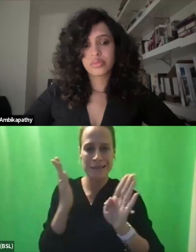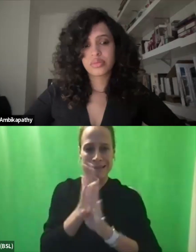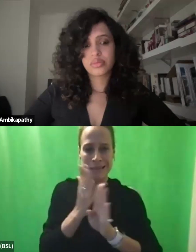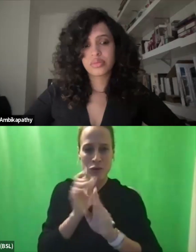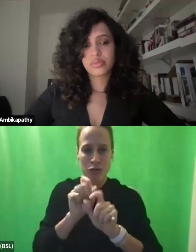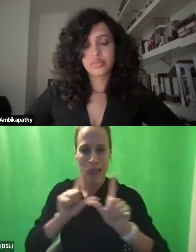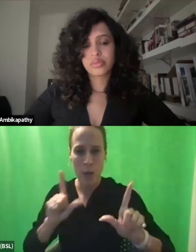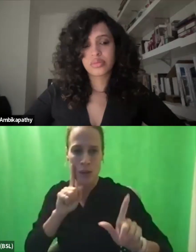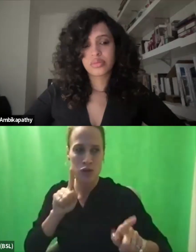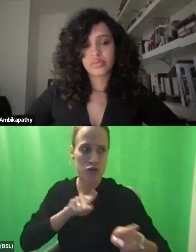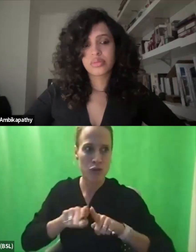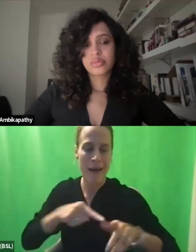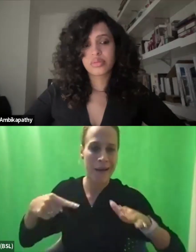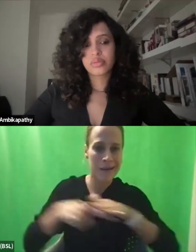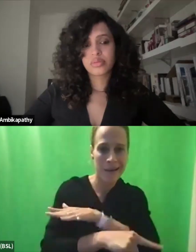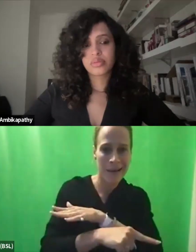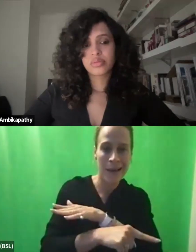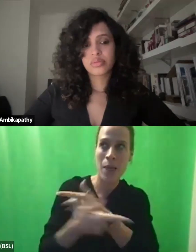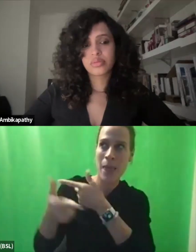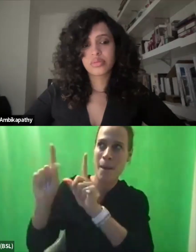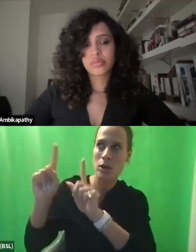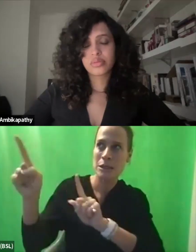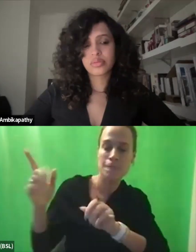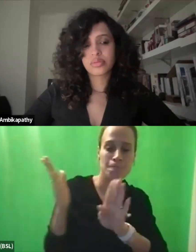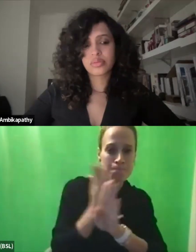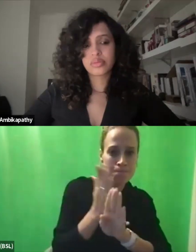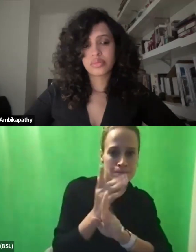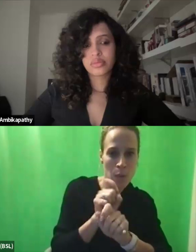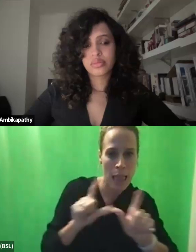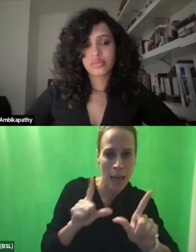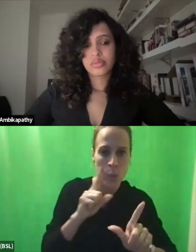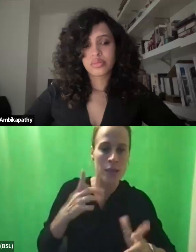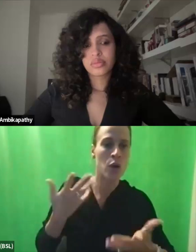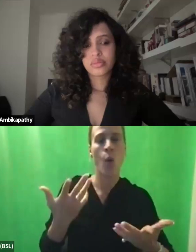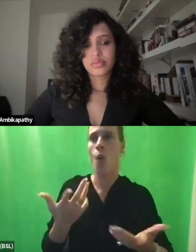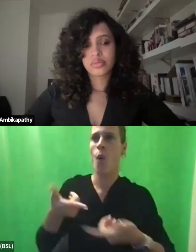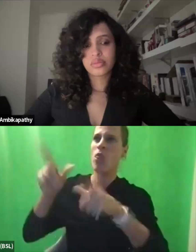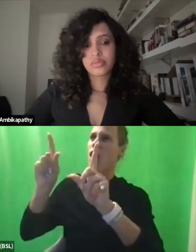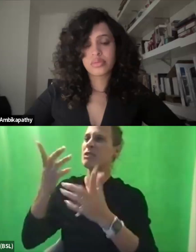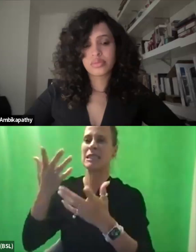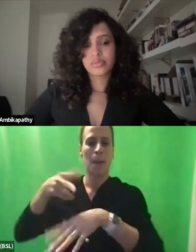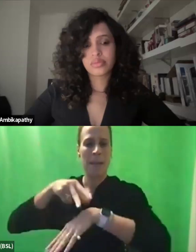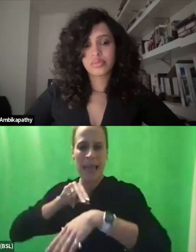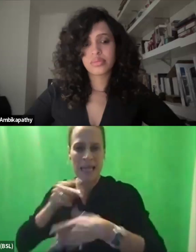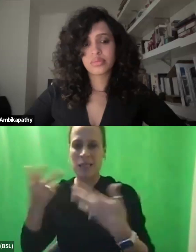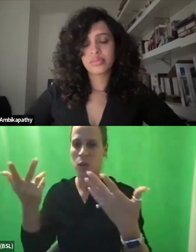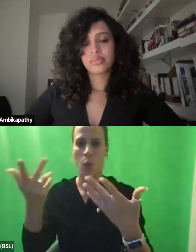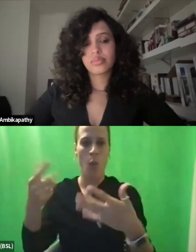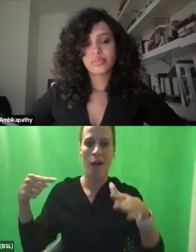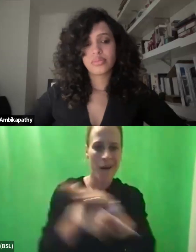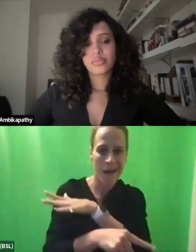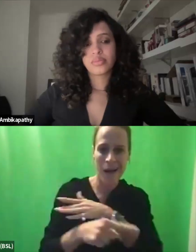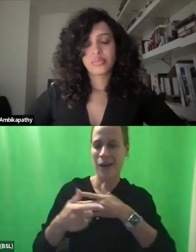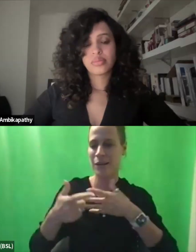the authority of their bosses, in order to escape the authority of the state or that of the police, in order to be able